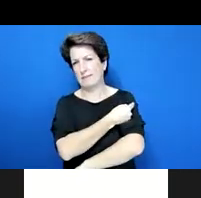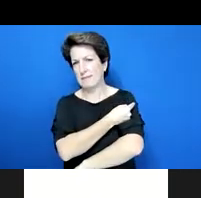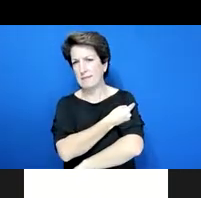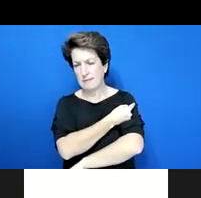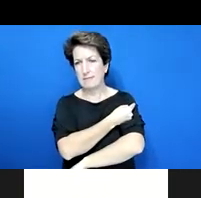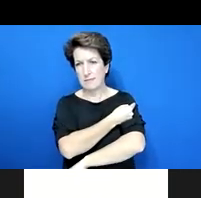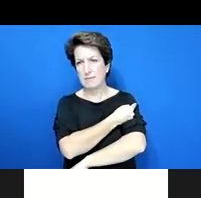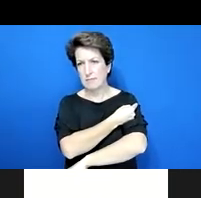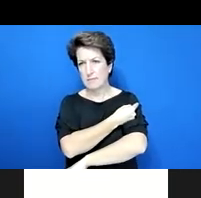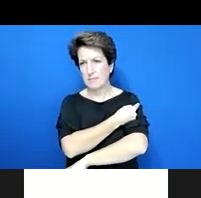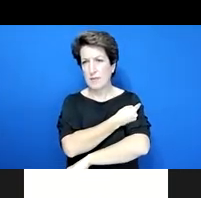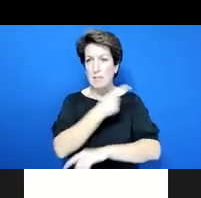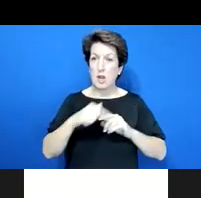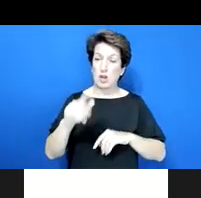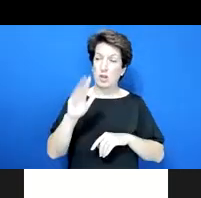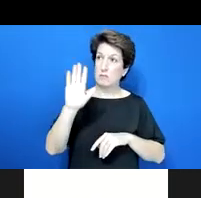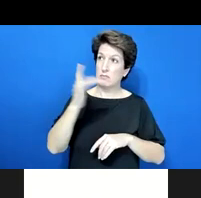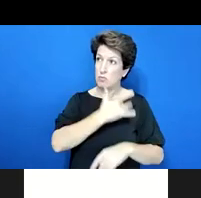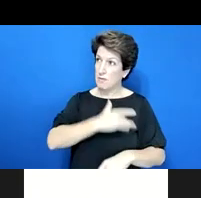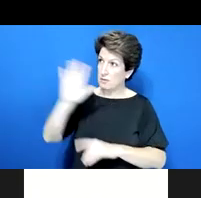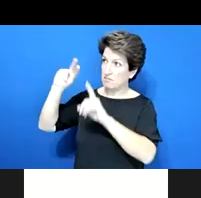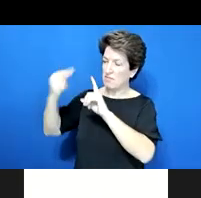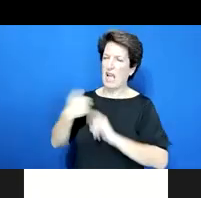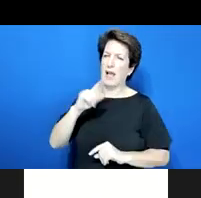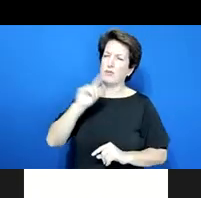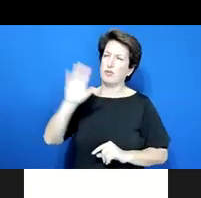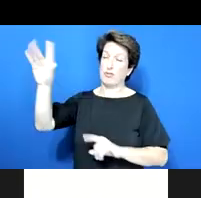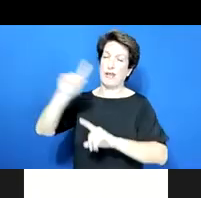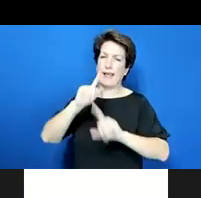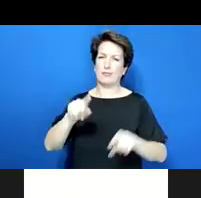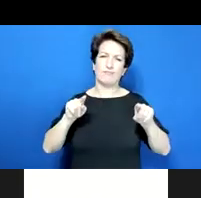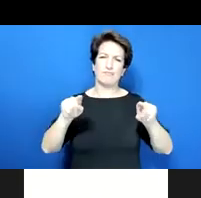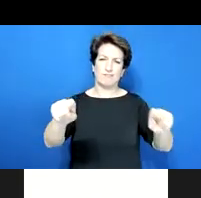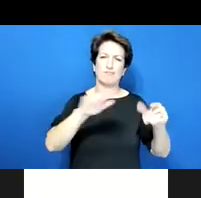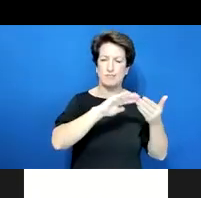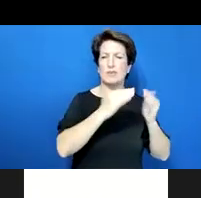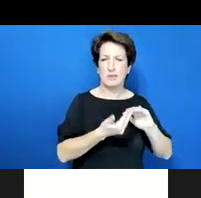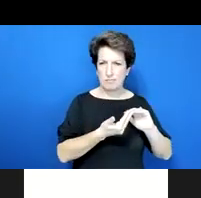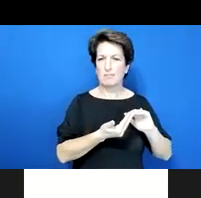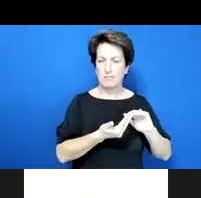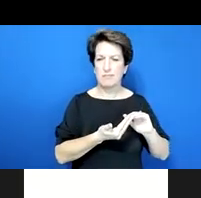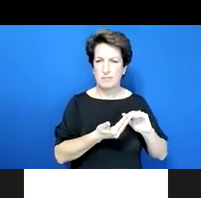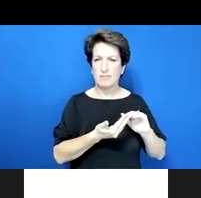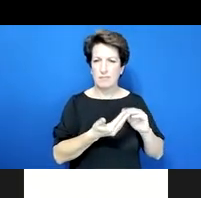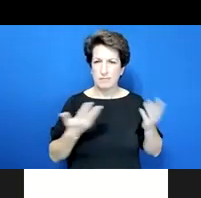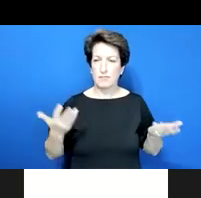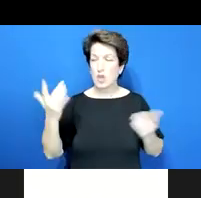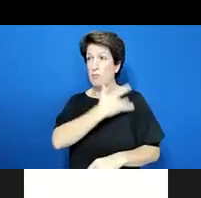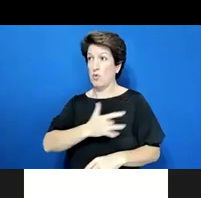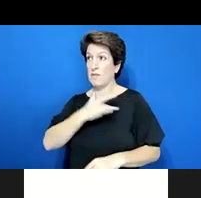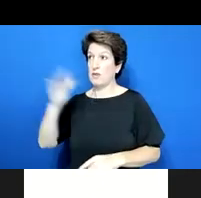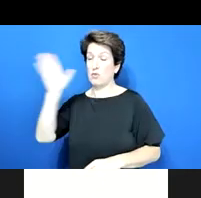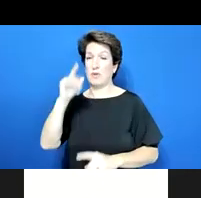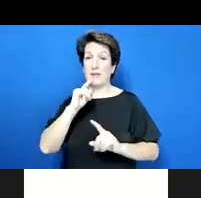but I'm quite certain that the province would give the same answer, that, you know, the solution that the province would say to that situation would be to